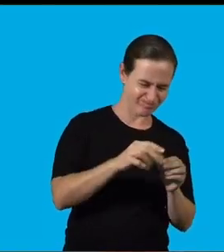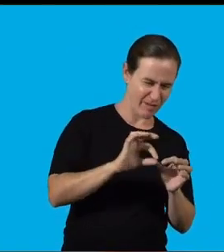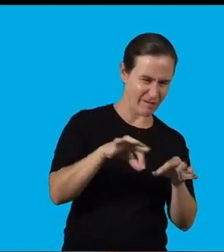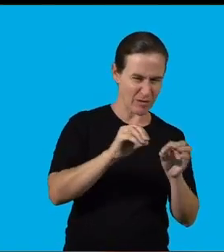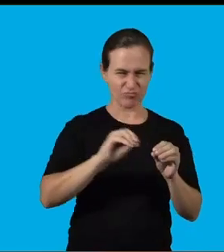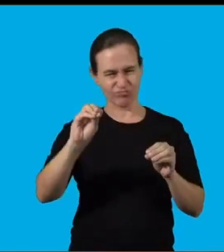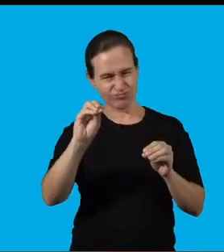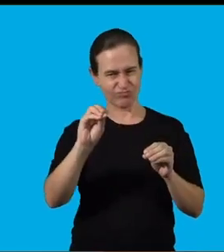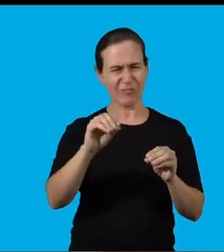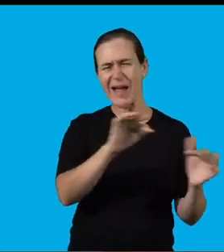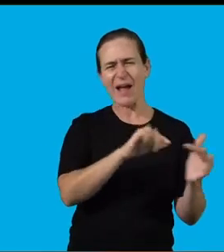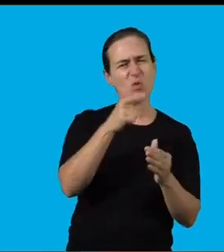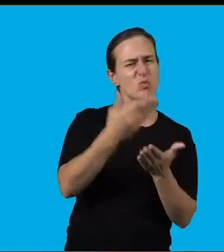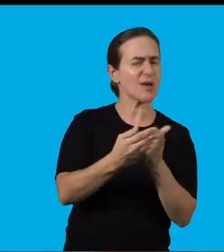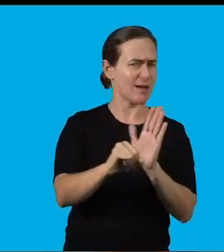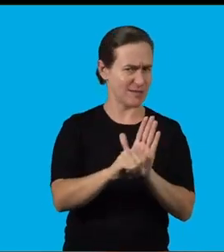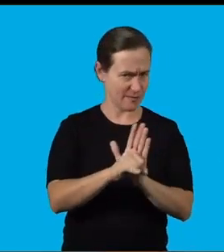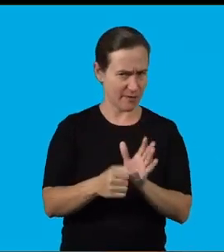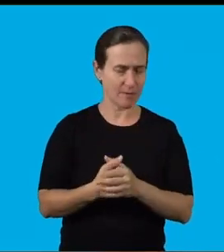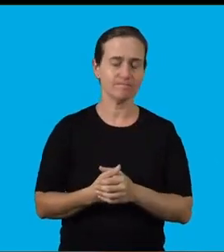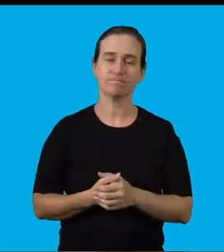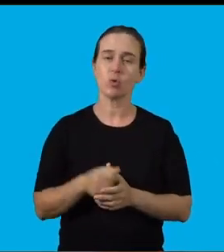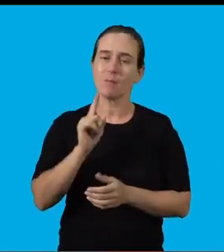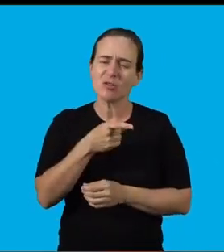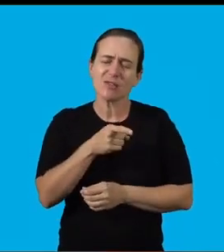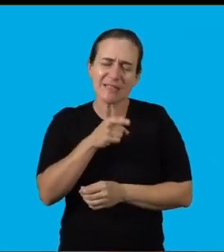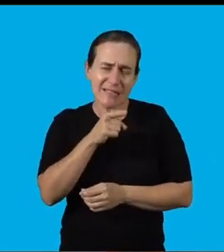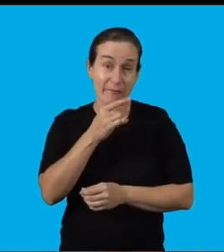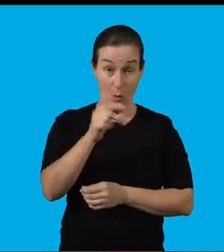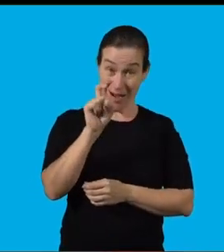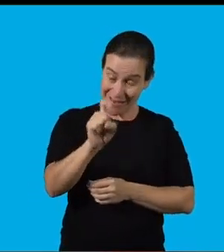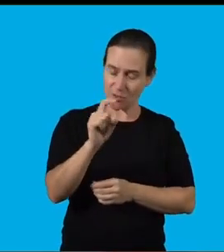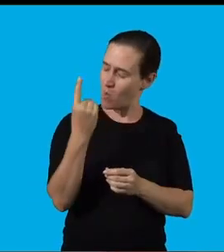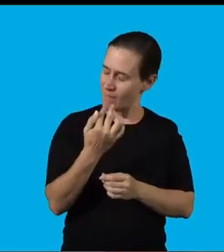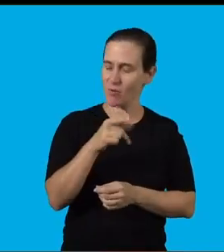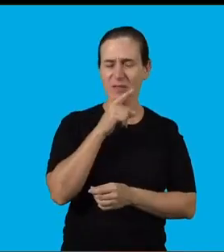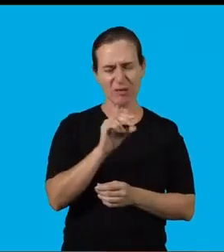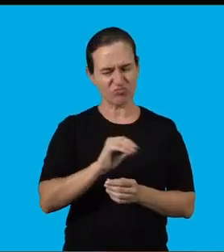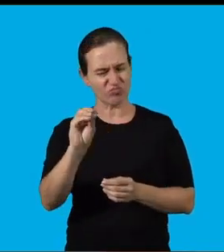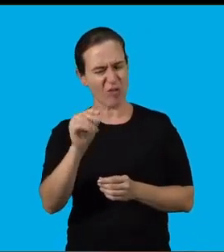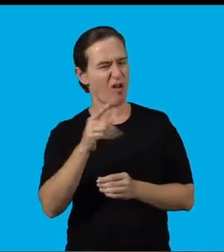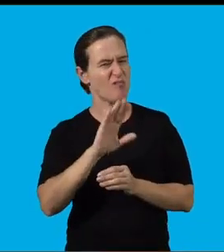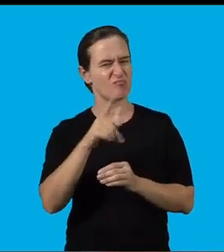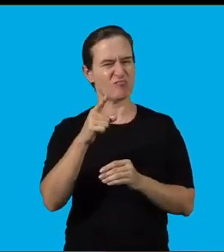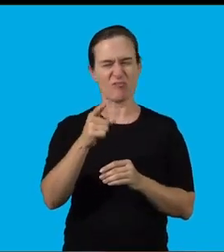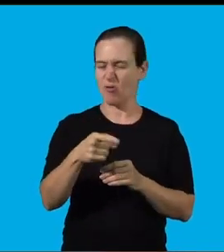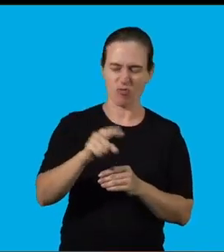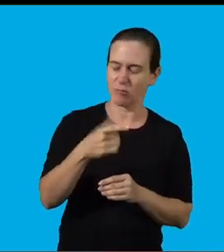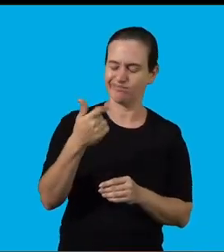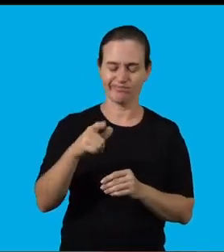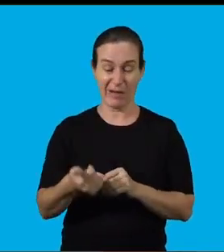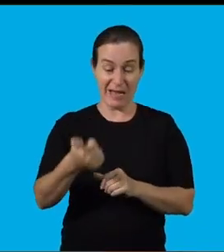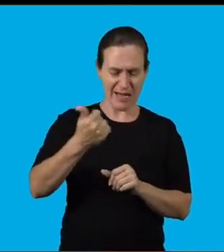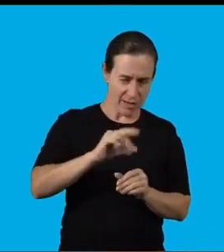of 0. But how do you find your factor? You only test values for x. Remember, this is trial and error. You only test